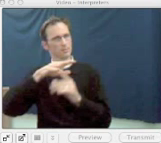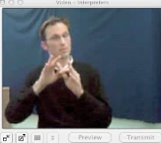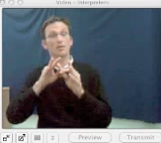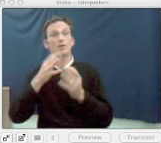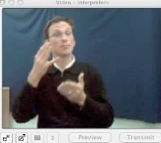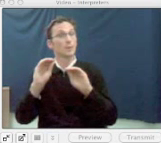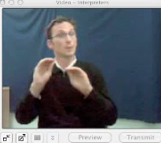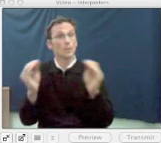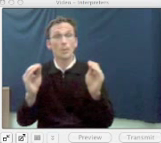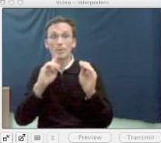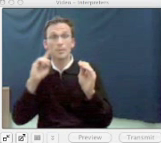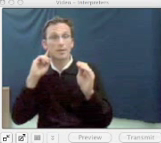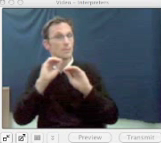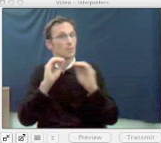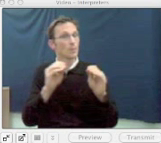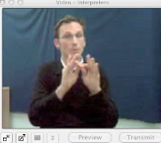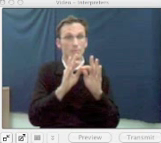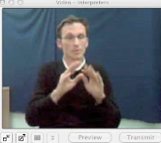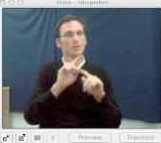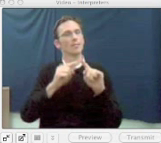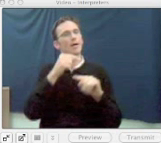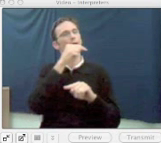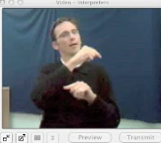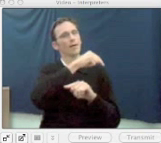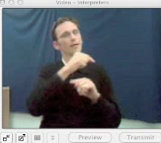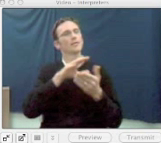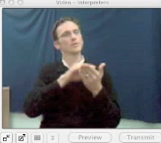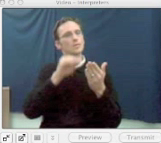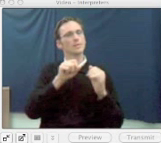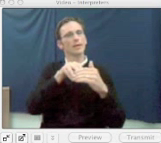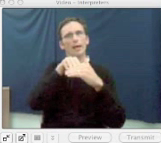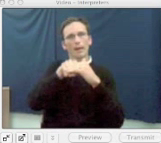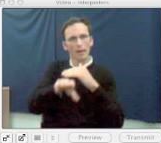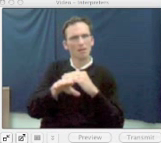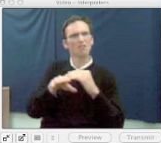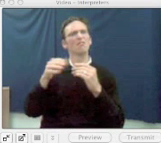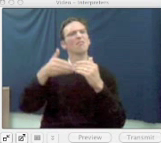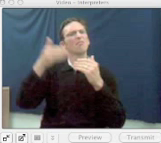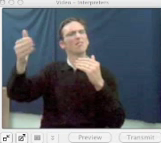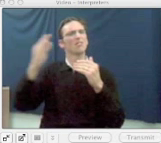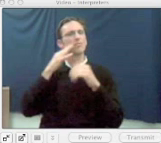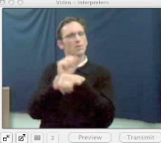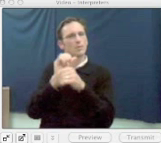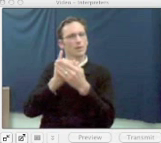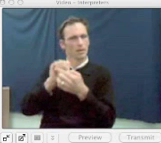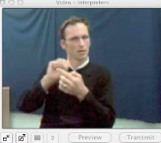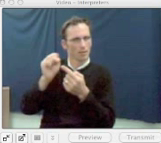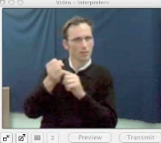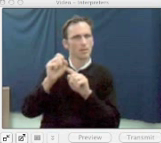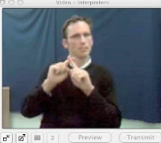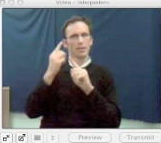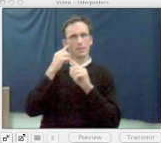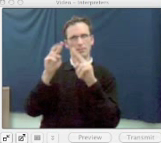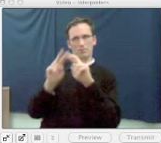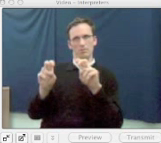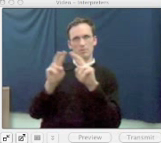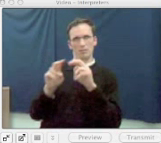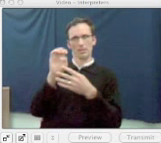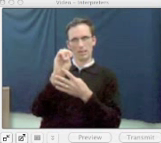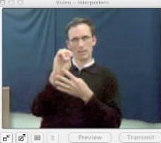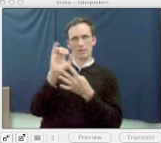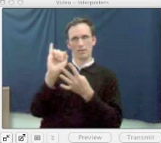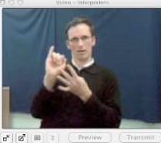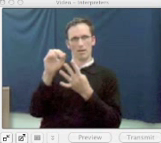person. They can just be in environments that they're likely to work and have the lens of EIPI to be able to understand